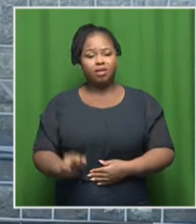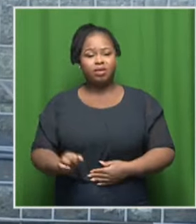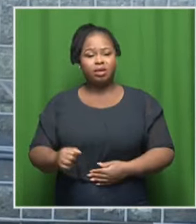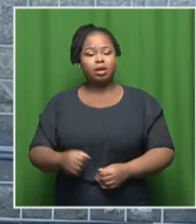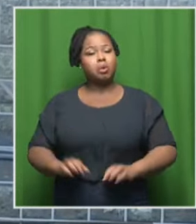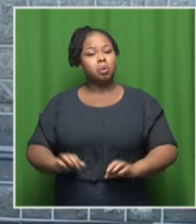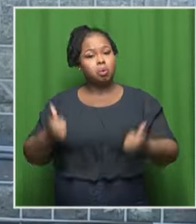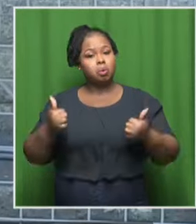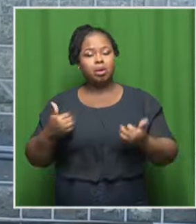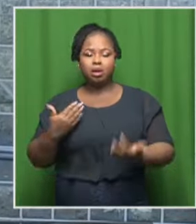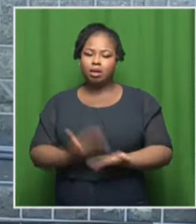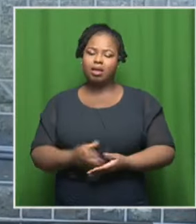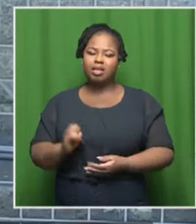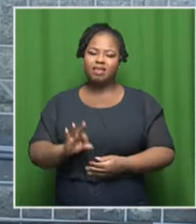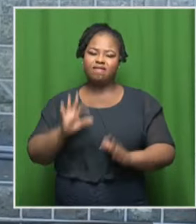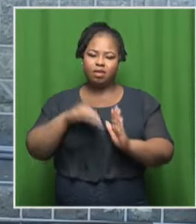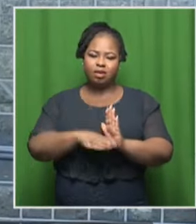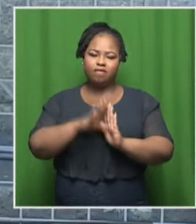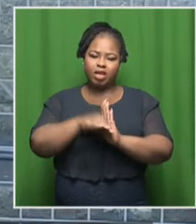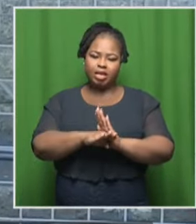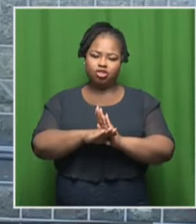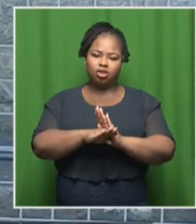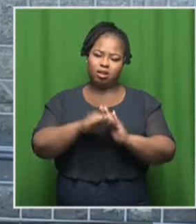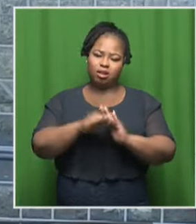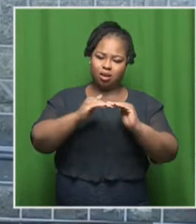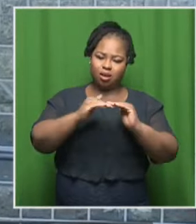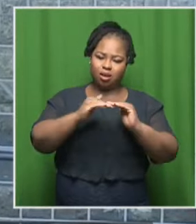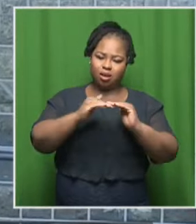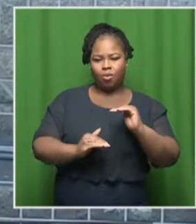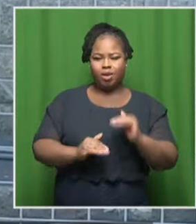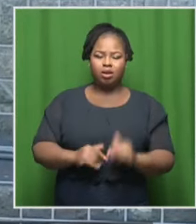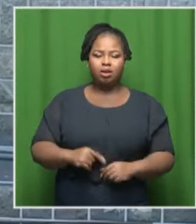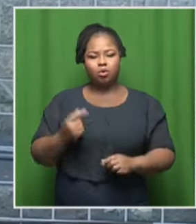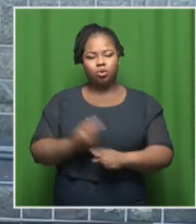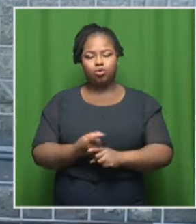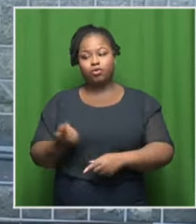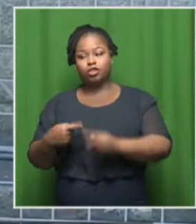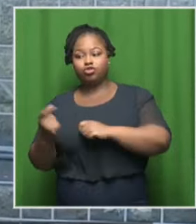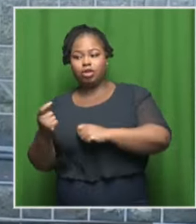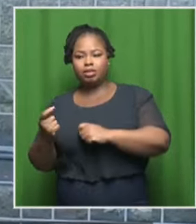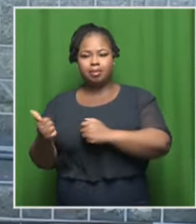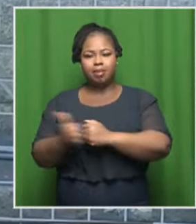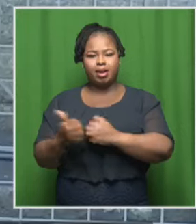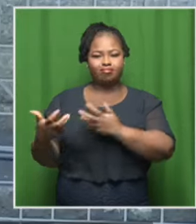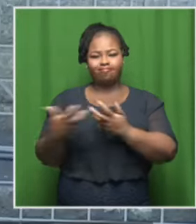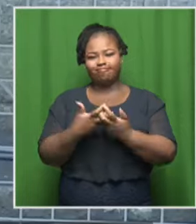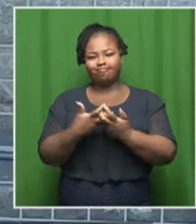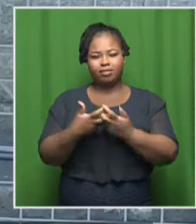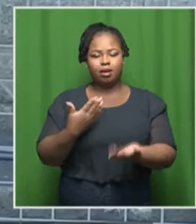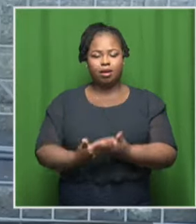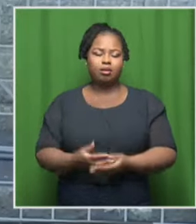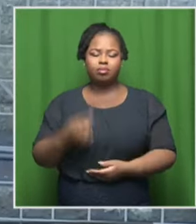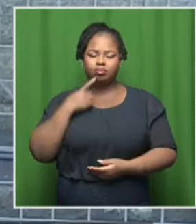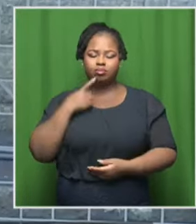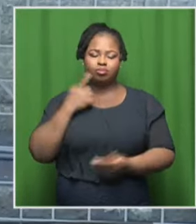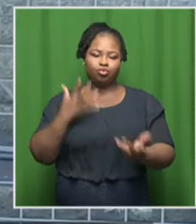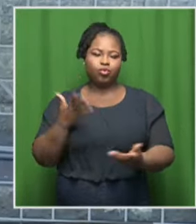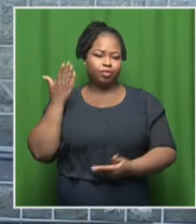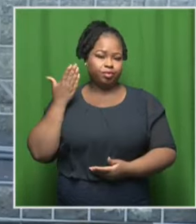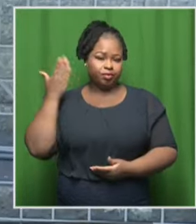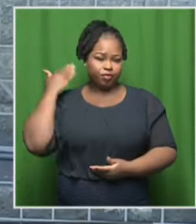our inflation is generally at a lower level relative to our trading partners. So that's another area that he may speak to. Of